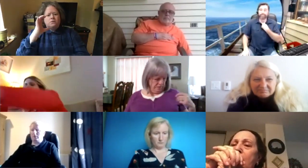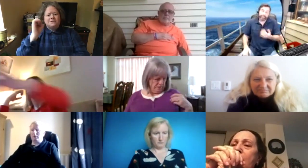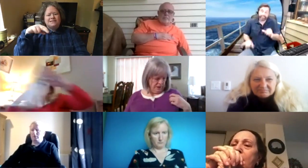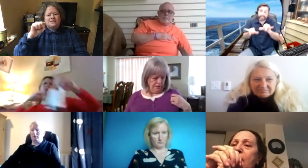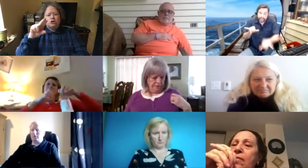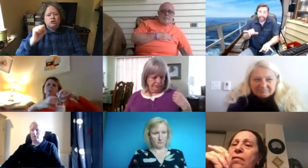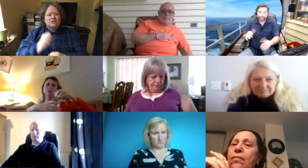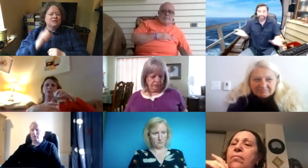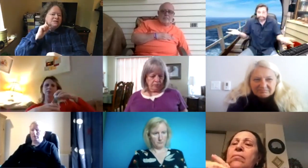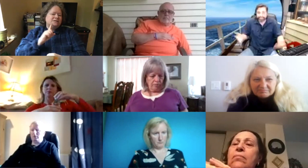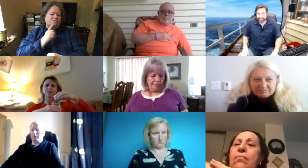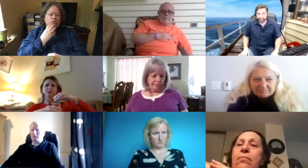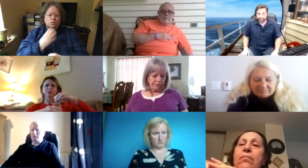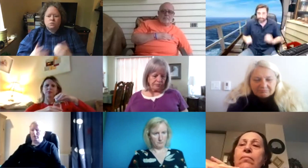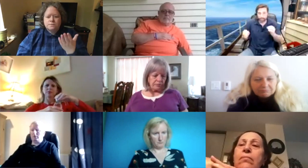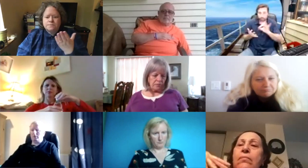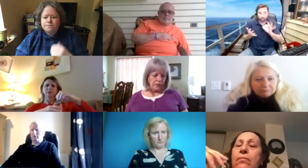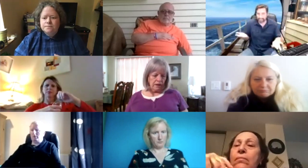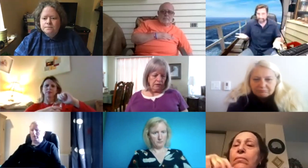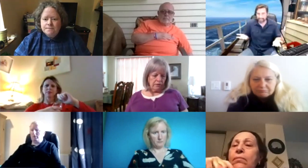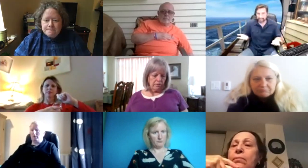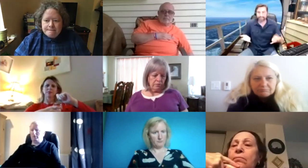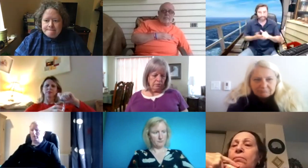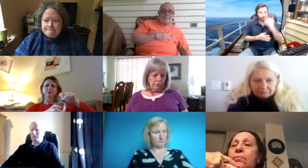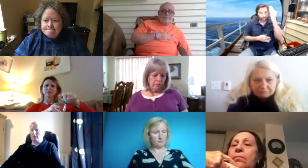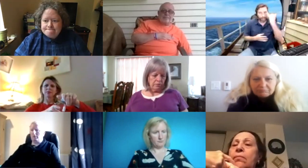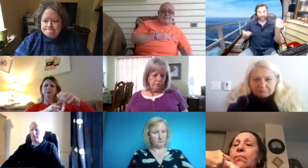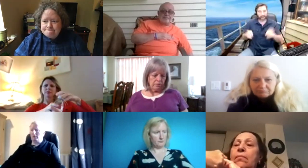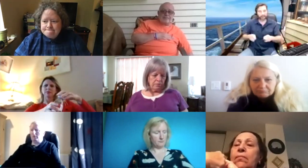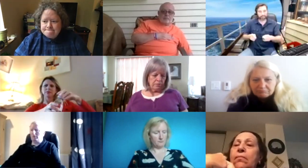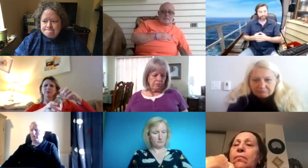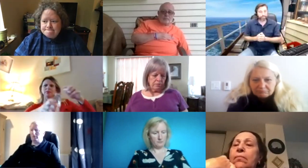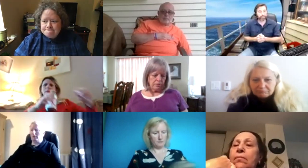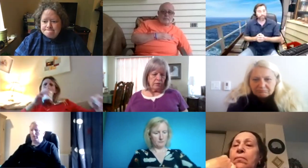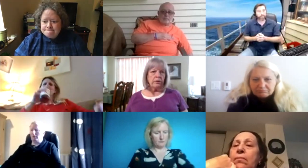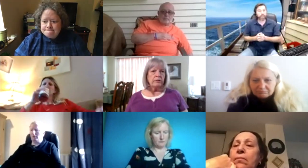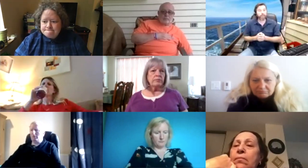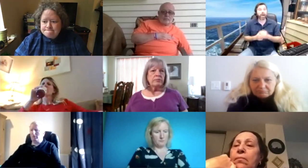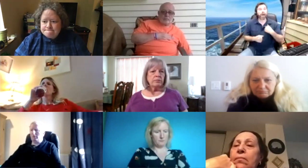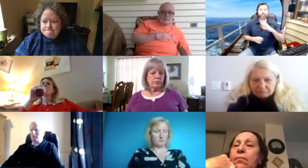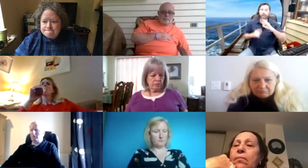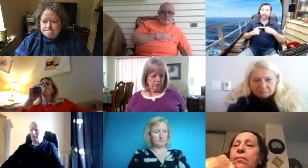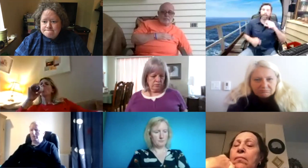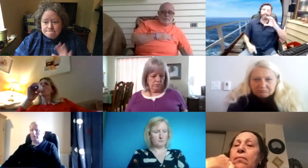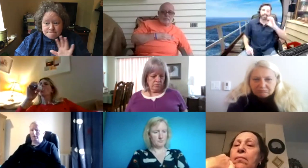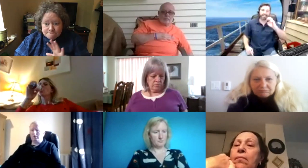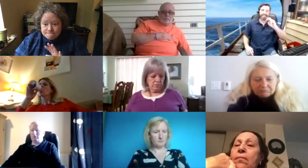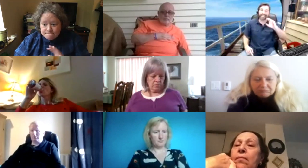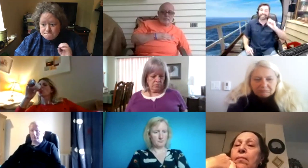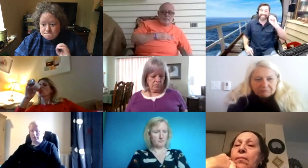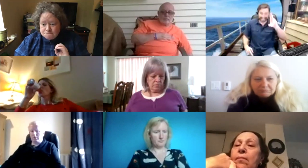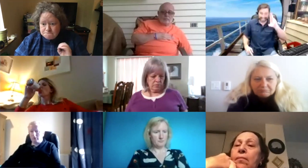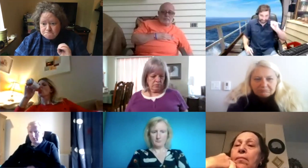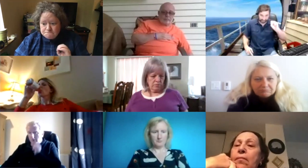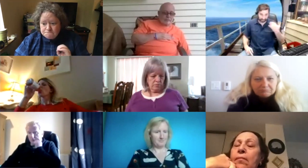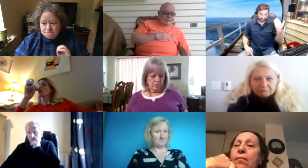day. Now, before I spoke about the census, are there any questions based on what I've